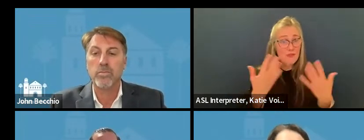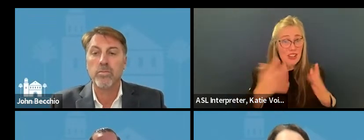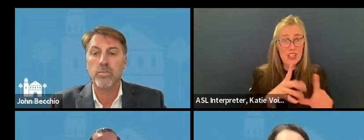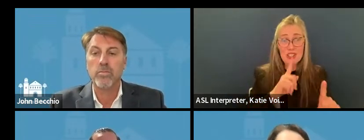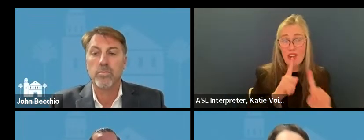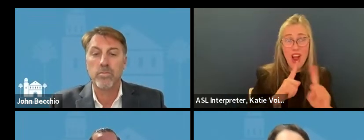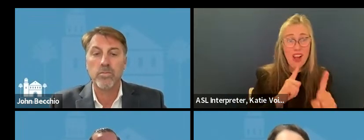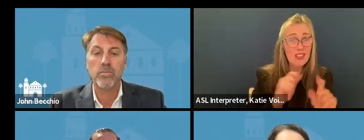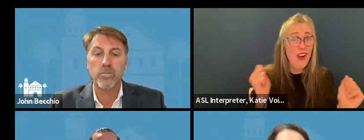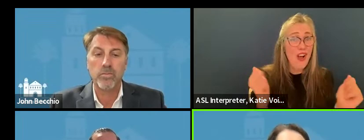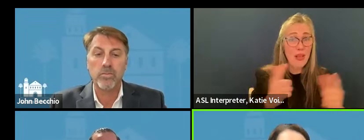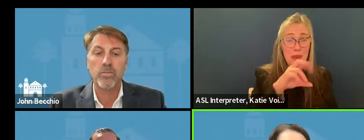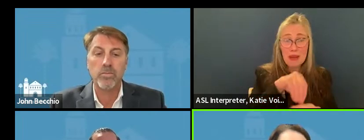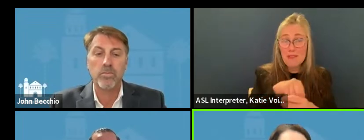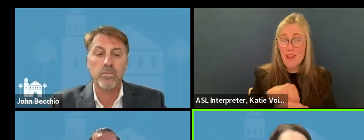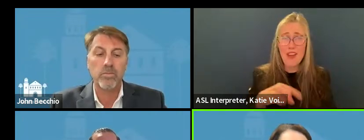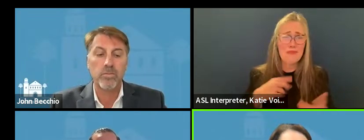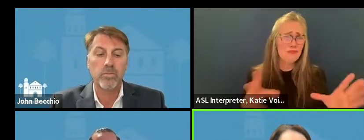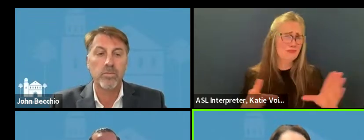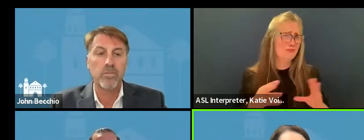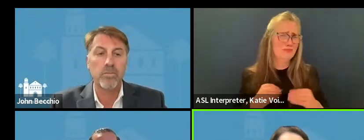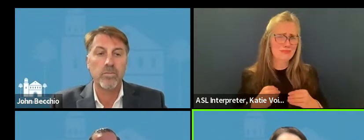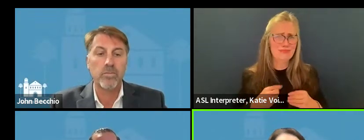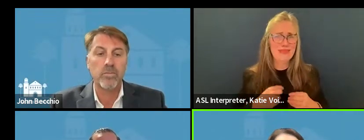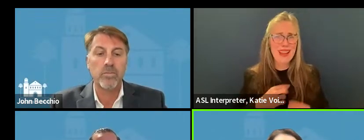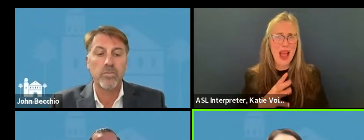good with it as well. Okay, thank you.